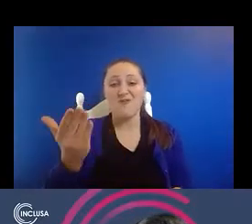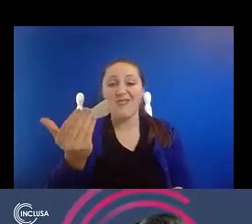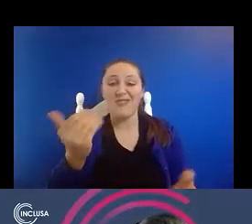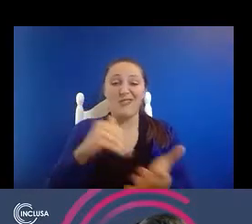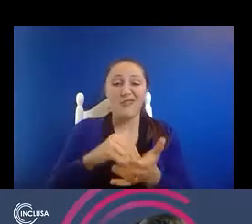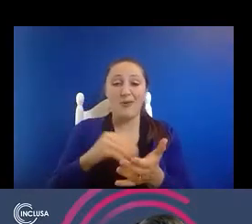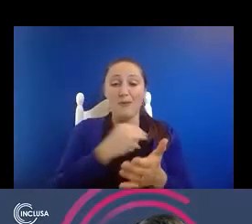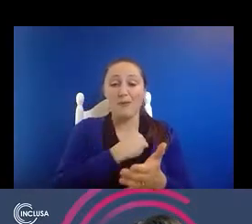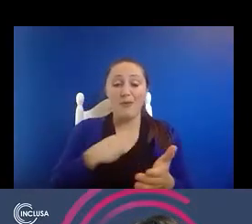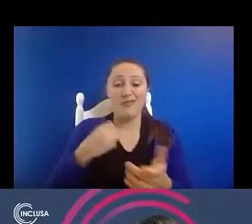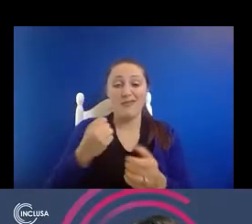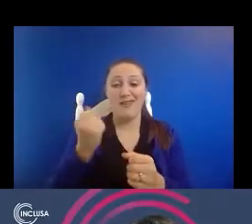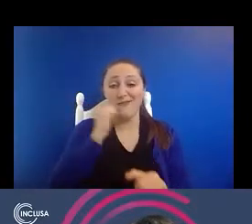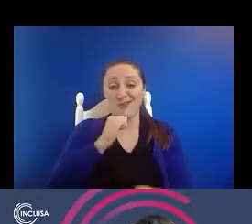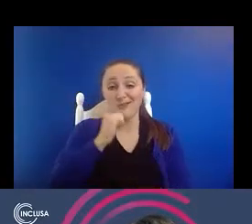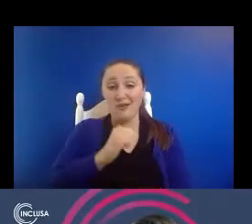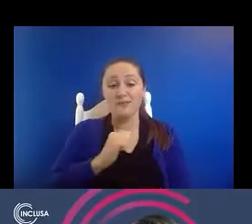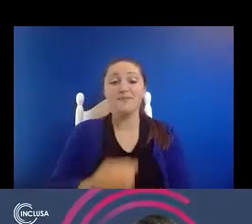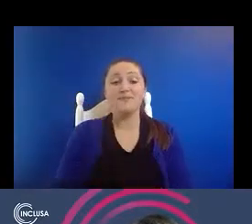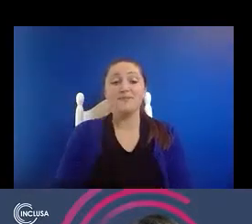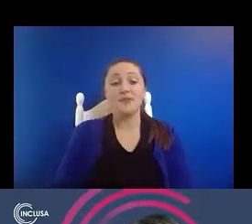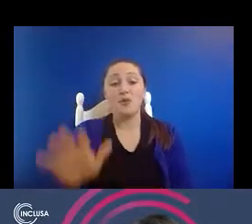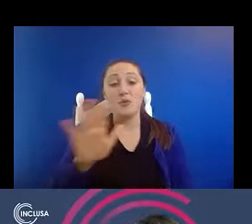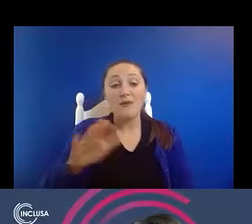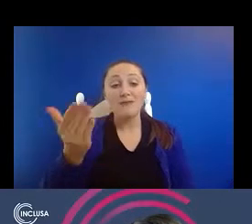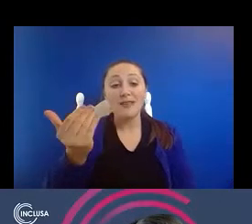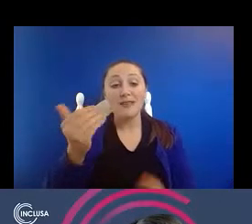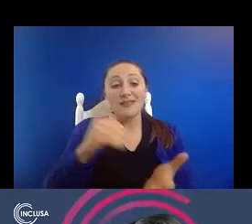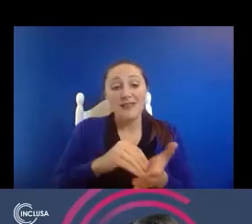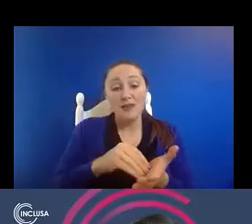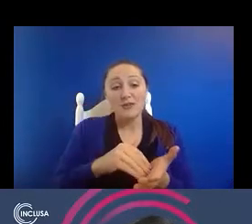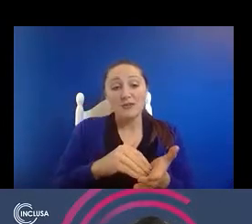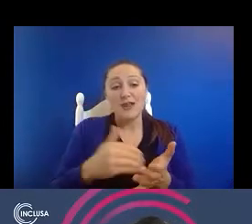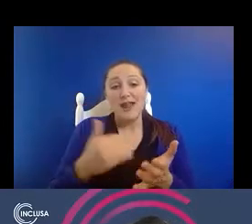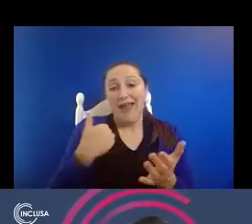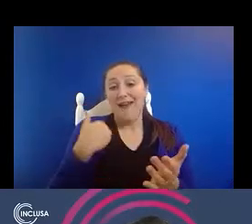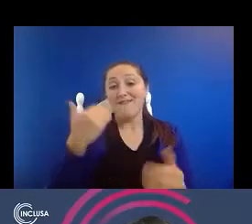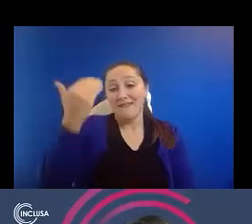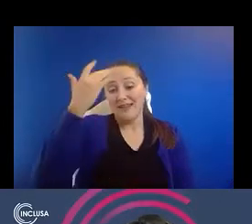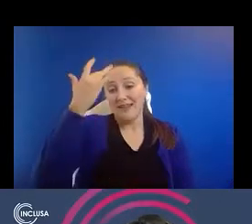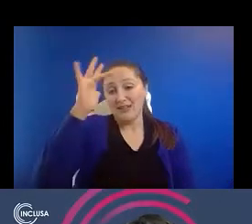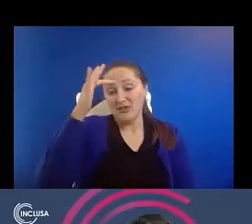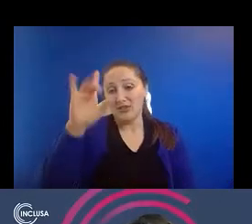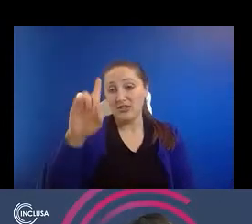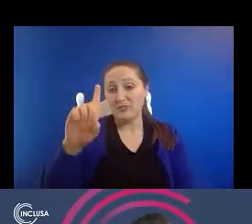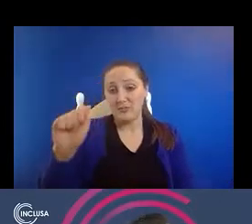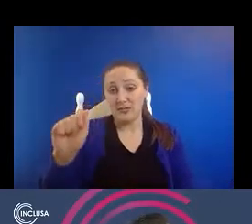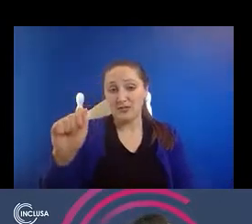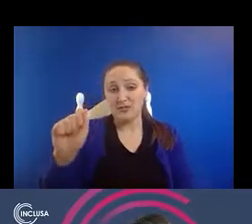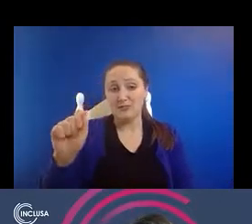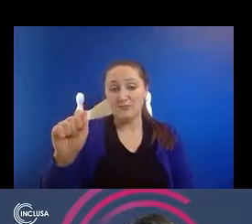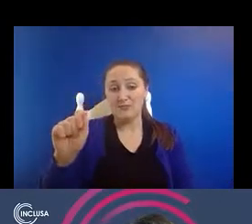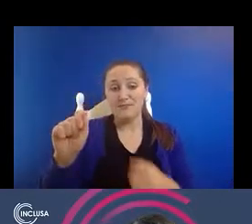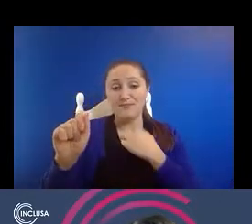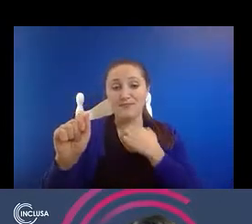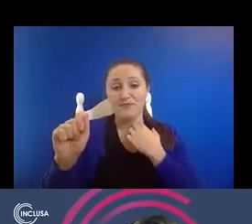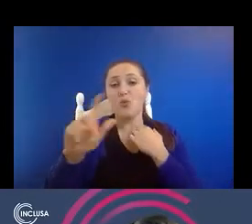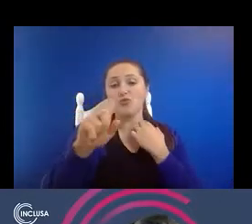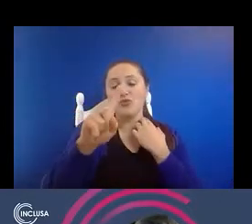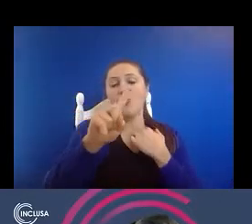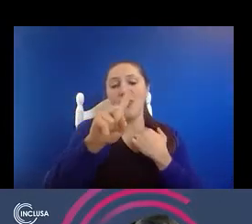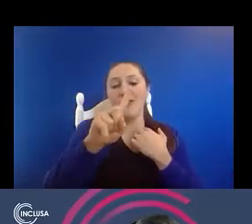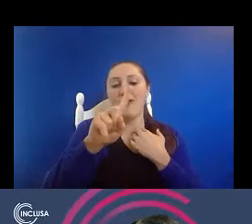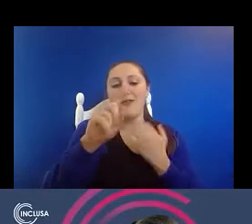About 50% of the individuals enrolled in Inclusa are adults with intellectual disabilities. About 33%